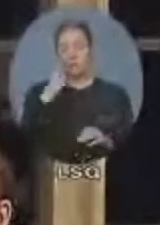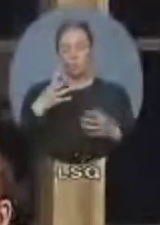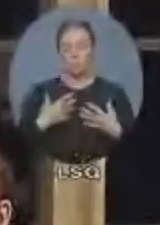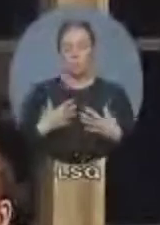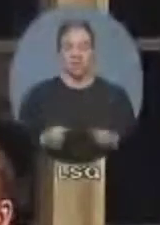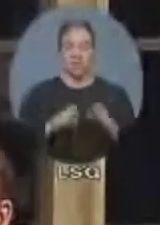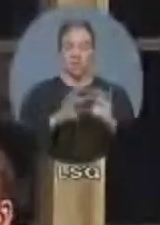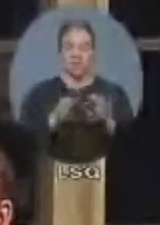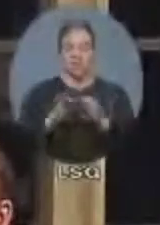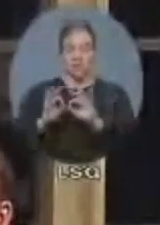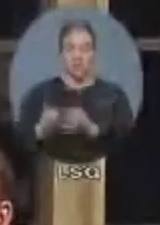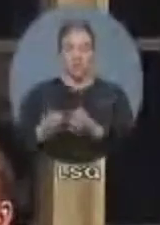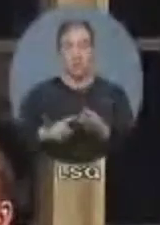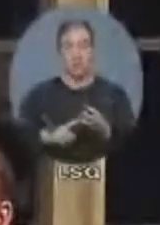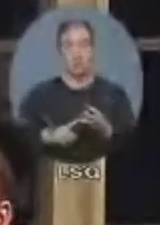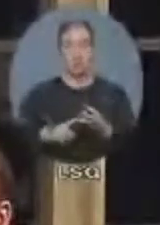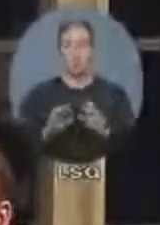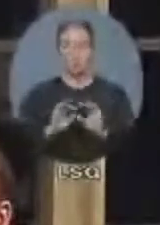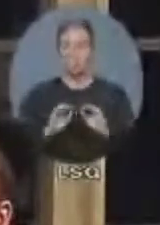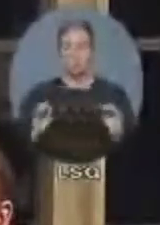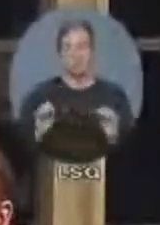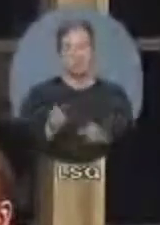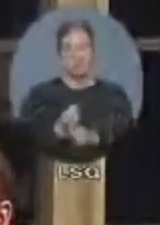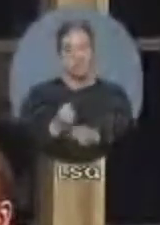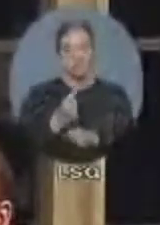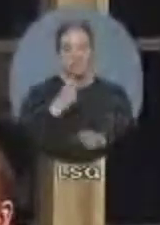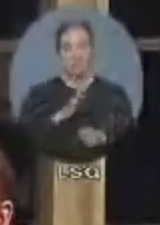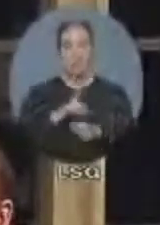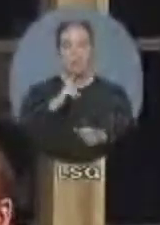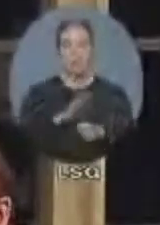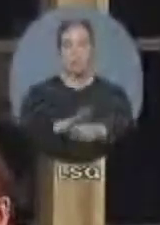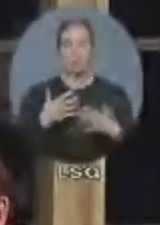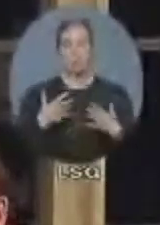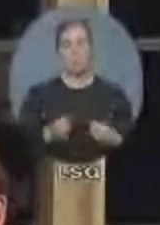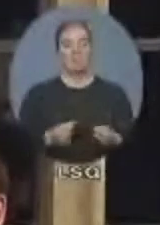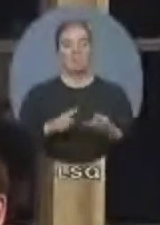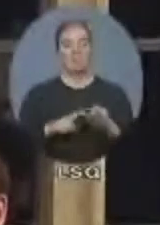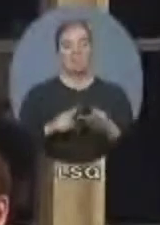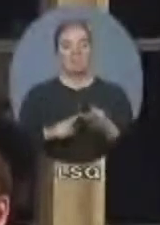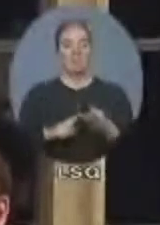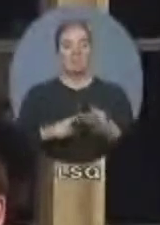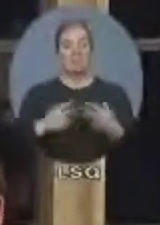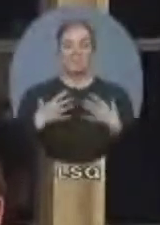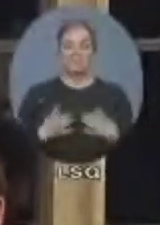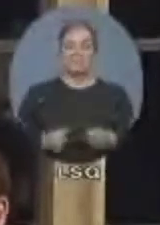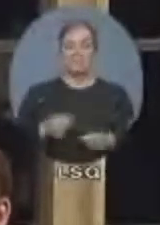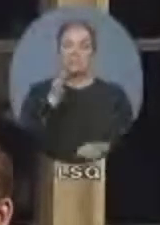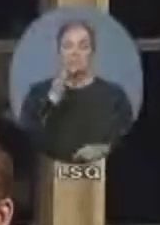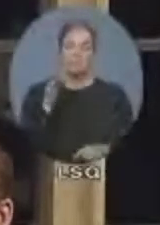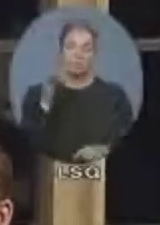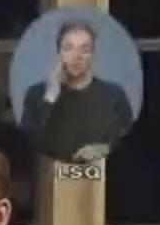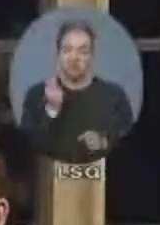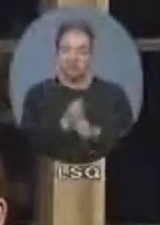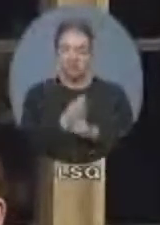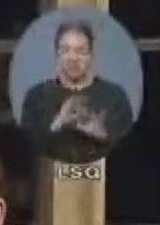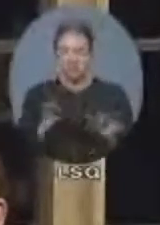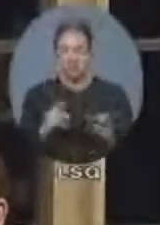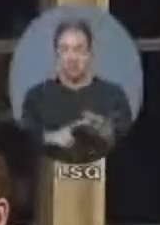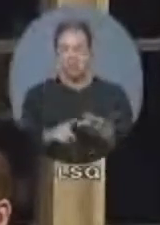healthcare commitments, failed to do anything about home care, Aboriginal health, catastrophic drug coverage, health records and primary